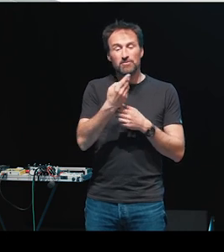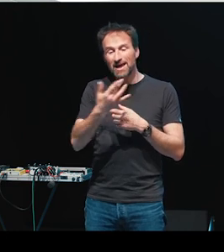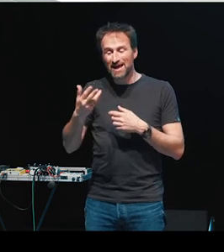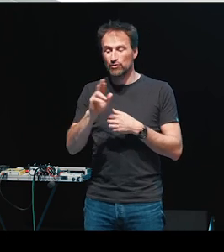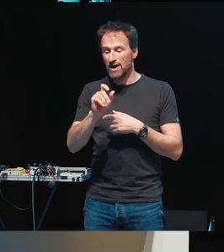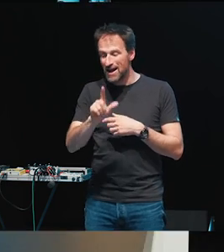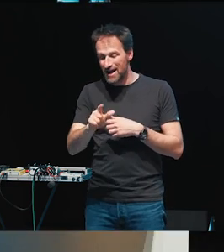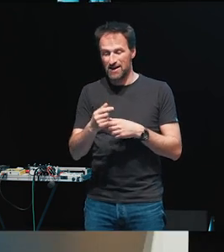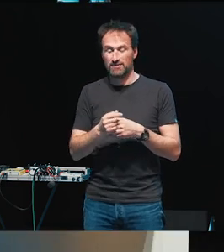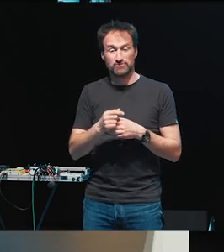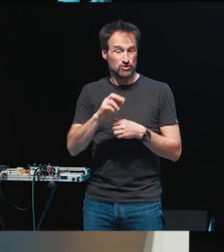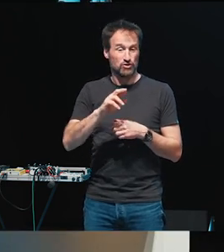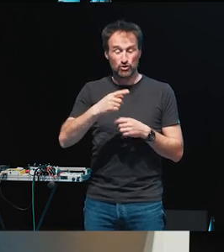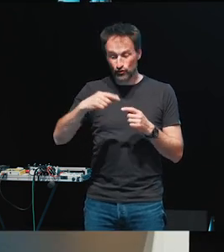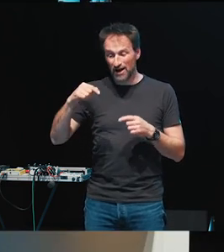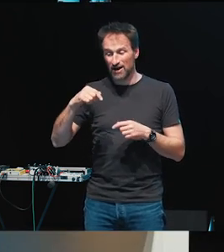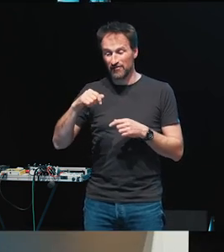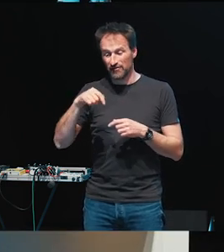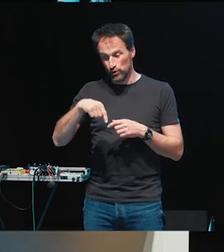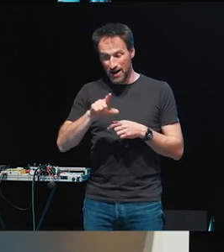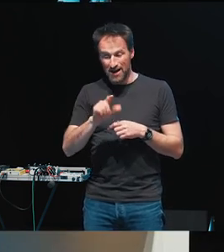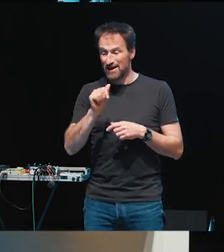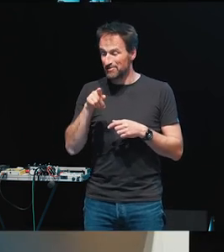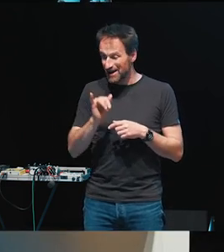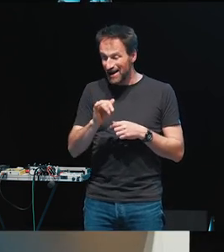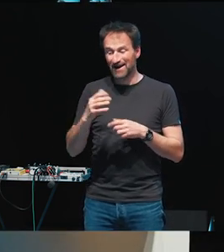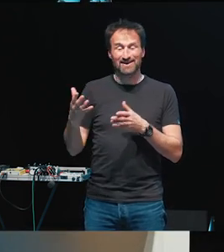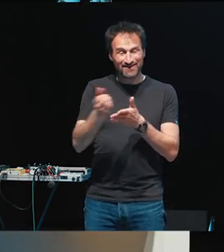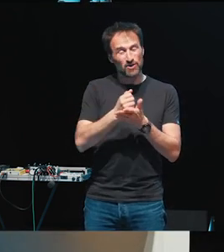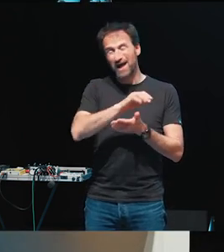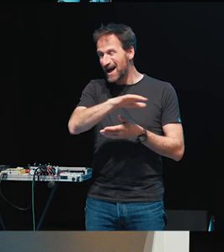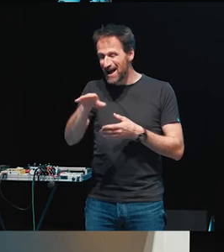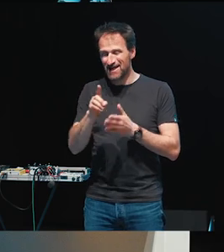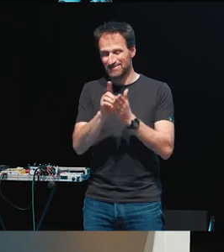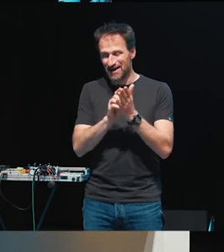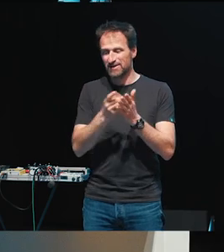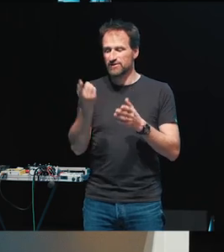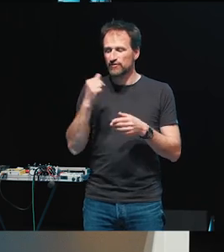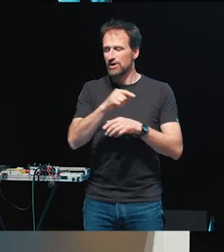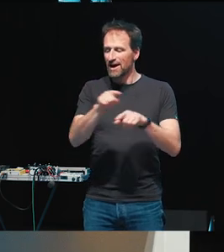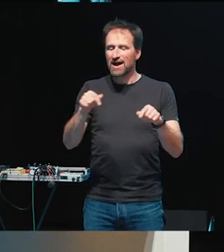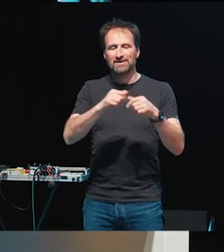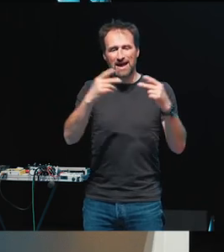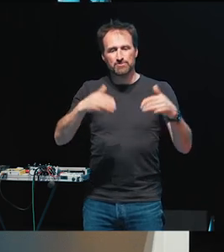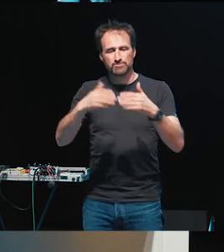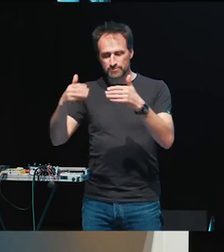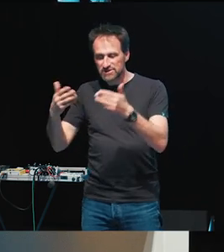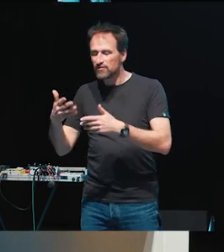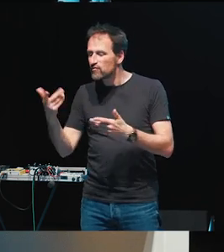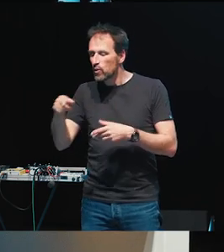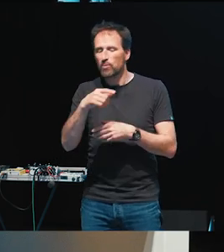One of the main goals of GraphQL is to cut down on round trips. It allows you to query for any amount of nested data in just one single request.